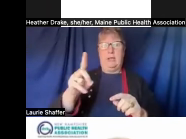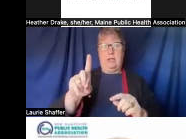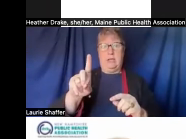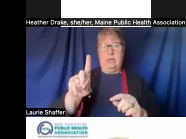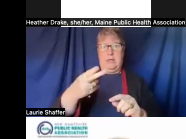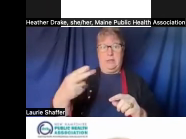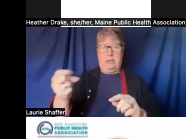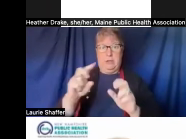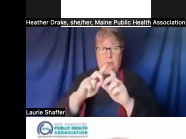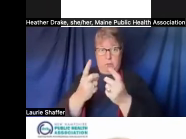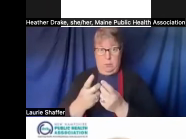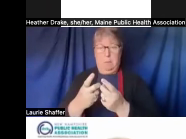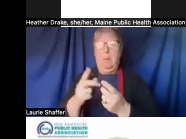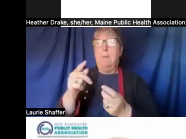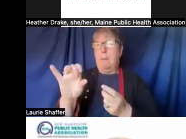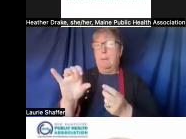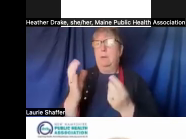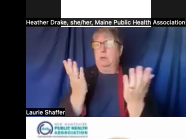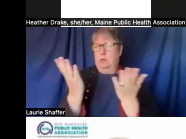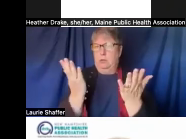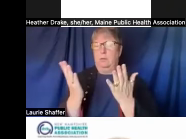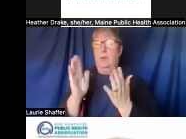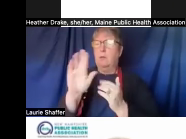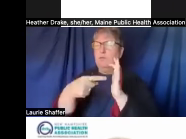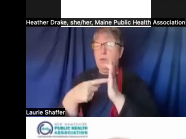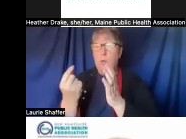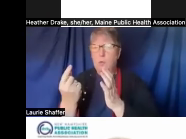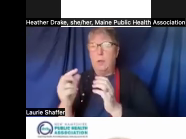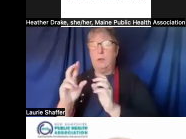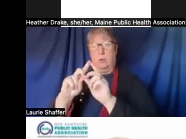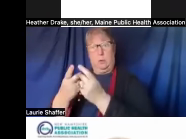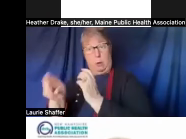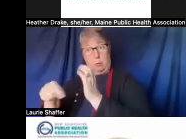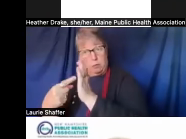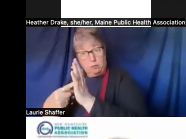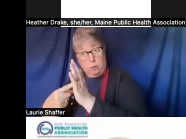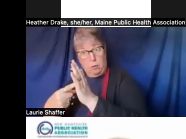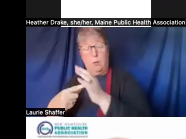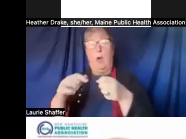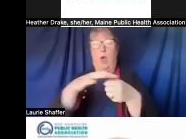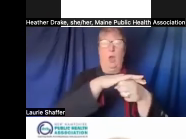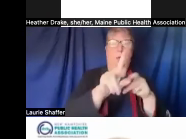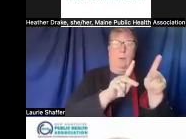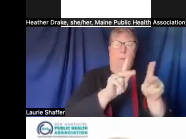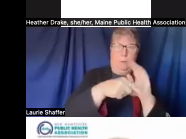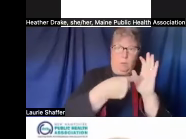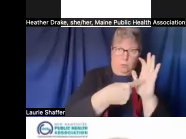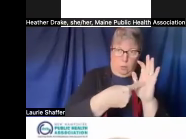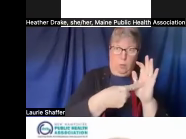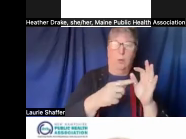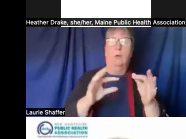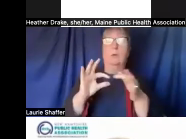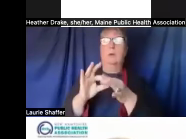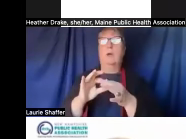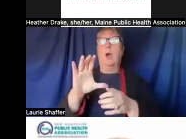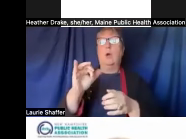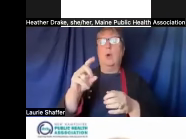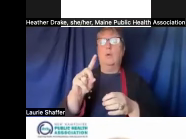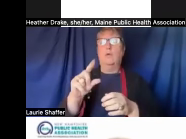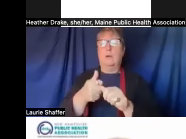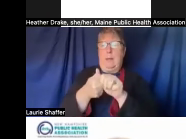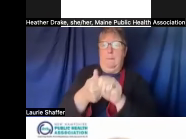department. So clarify the role between the department and the municipal officials in responding to COVID-related compliance complaints,